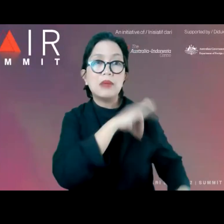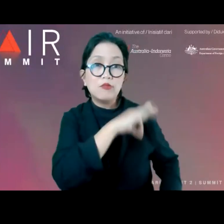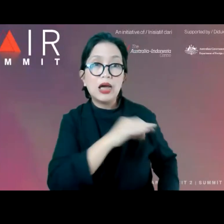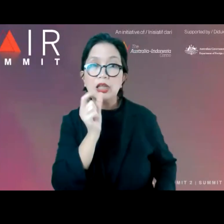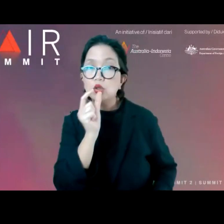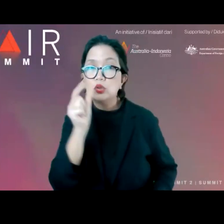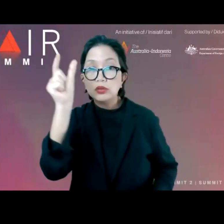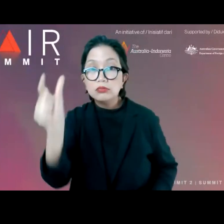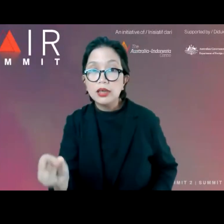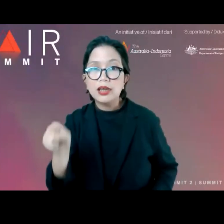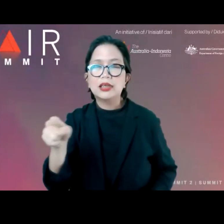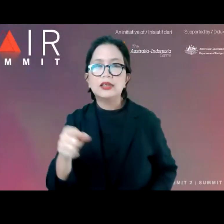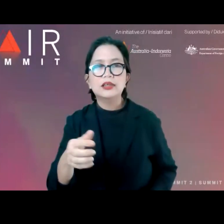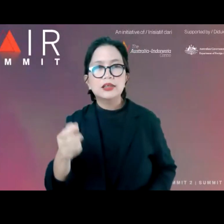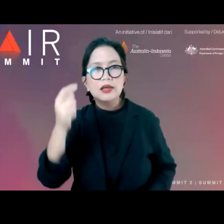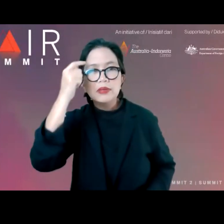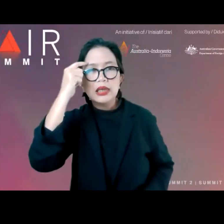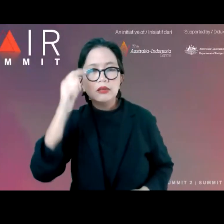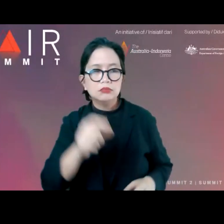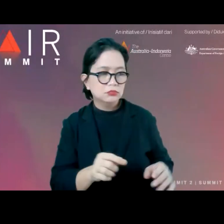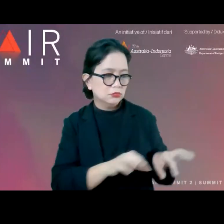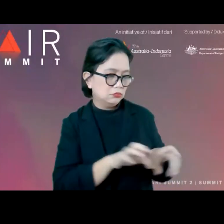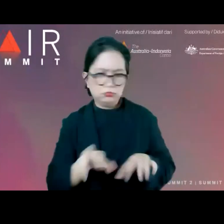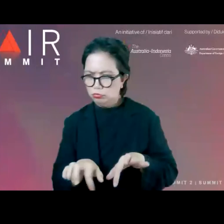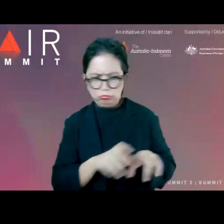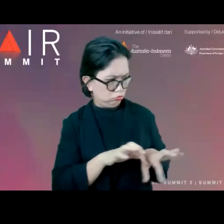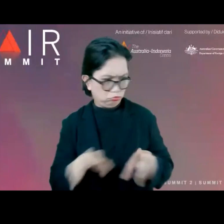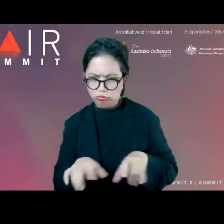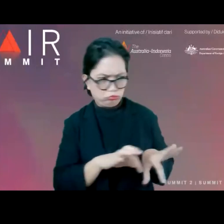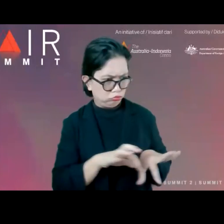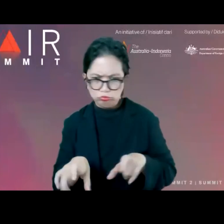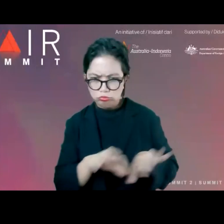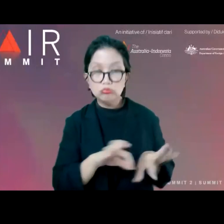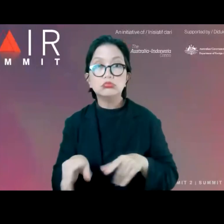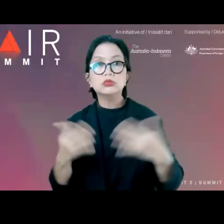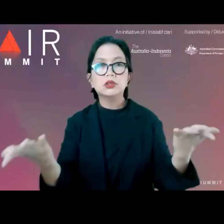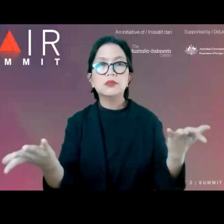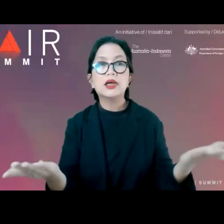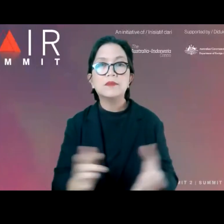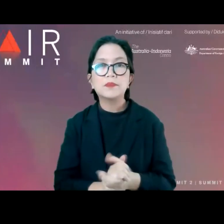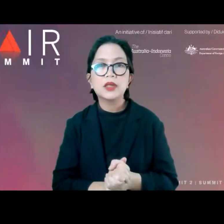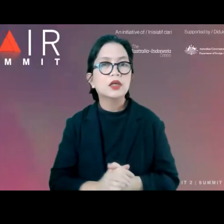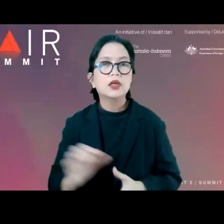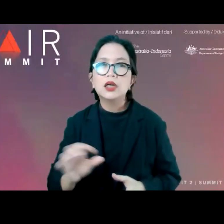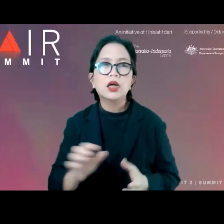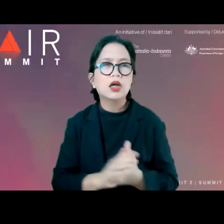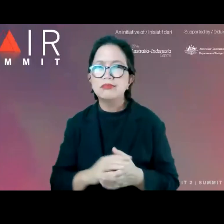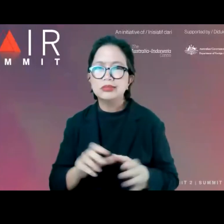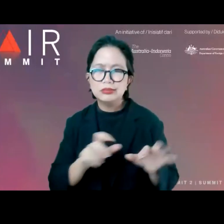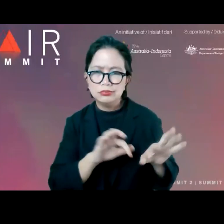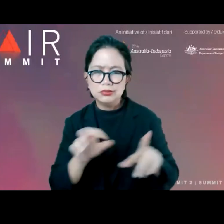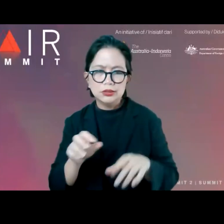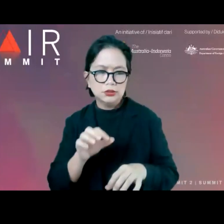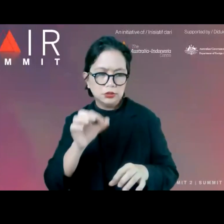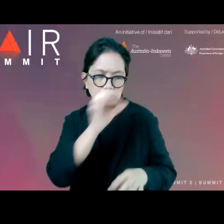it, put in partial data, incomplete data, or maybe no data at all. So the data has to be made useful. There has to be feedback